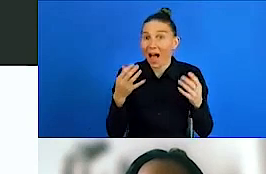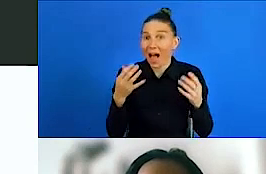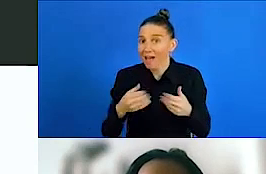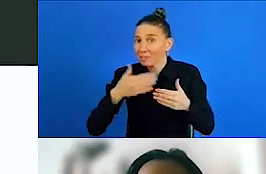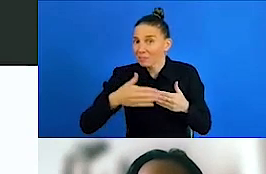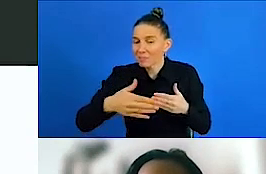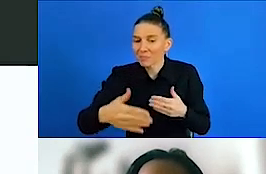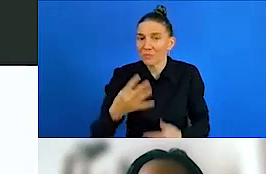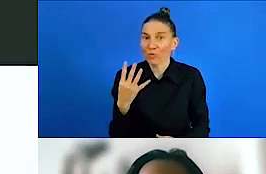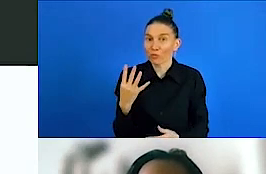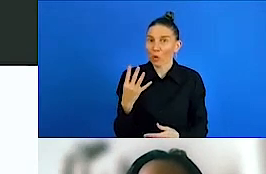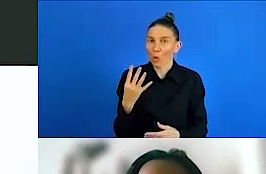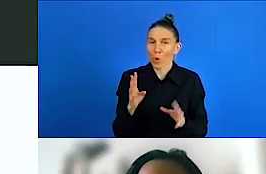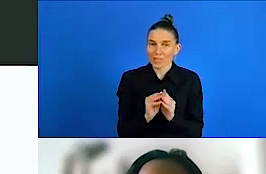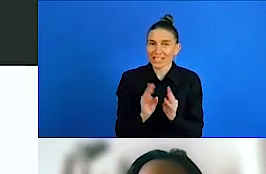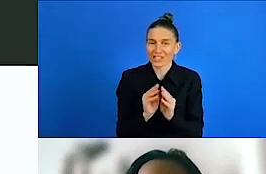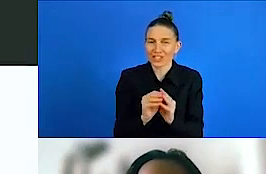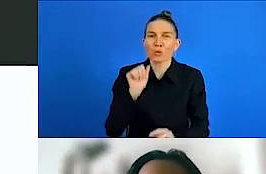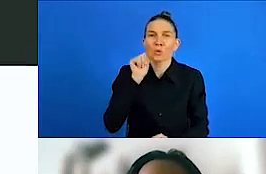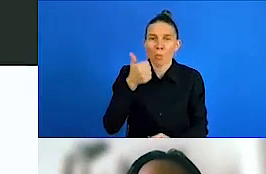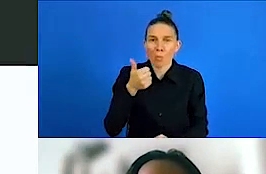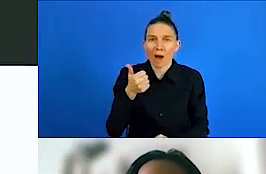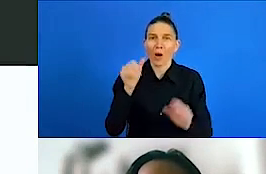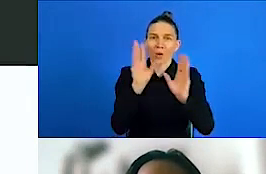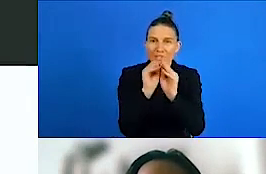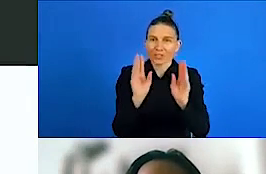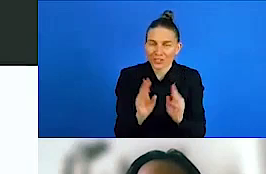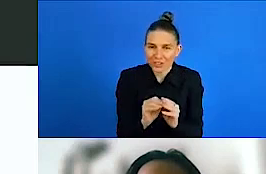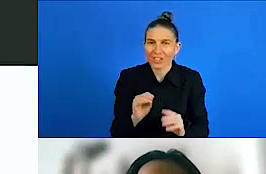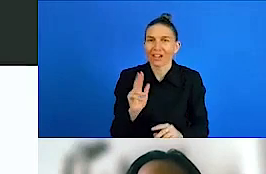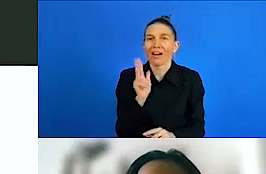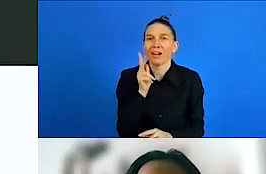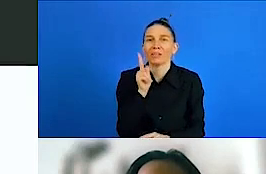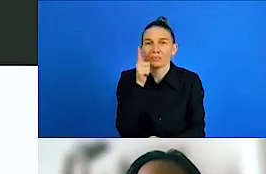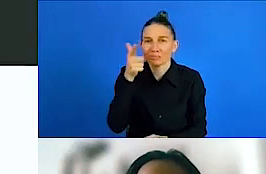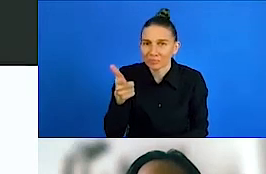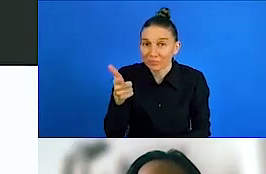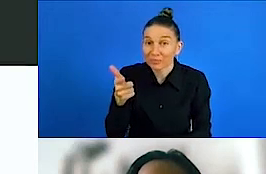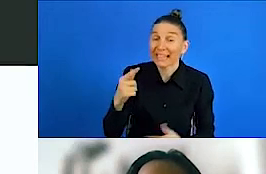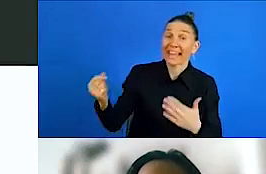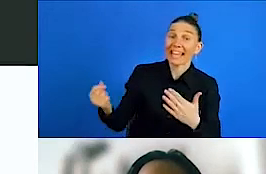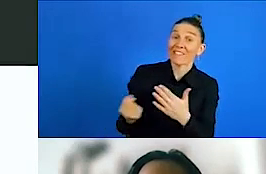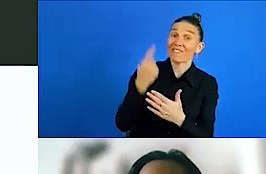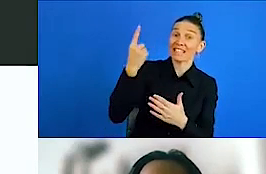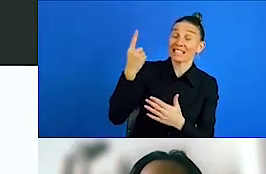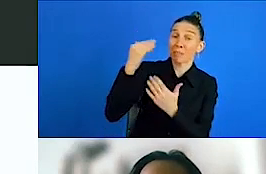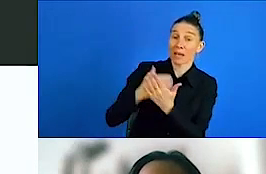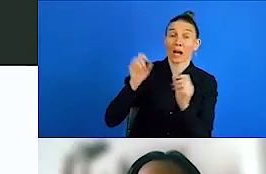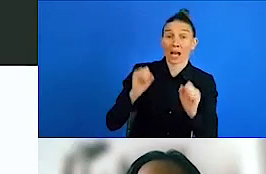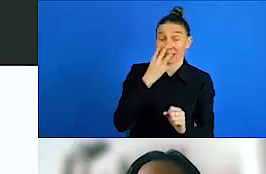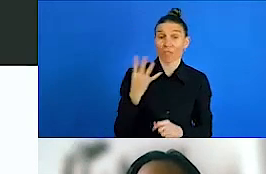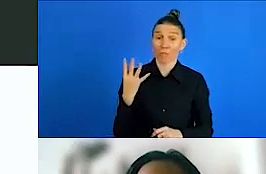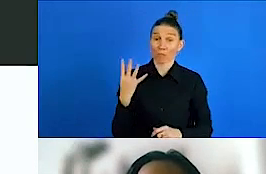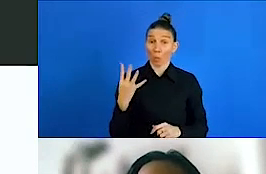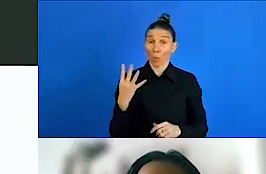more sessions coming up tomorrow and the day after. If you go to the events page, you can see all the 4 sessions. There's one that's looking